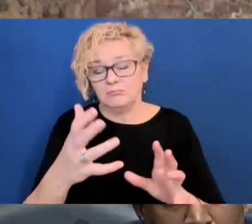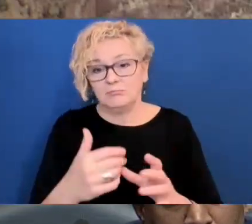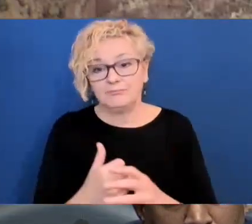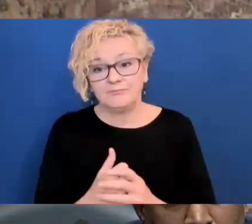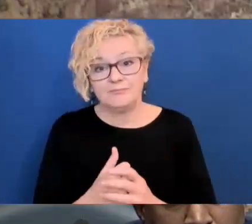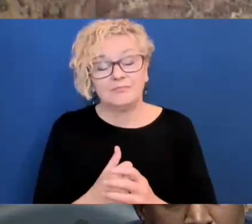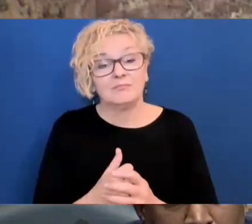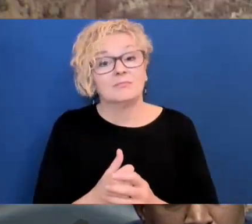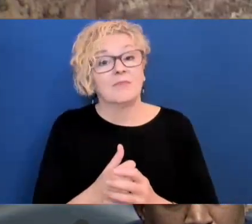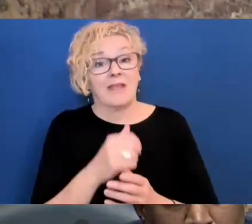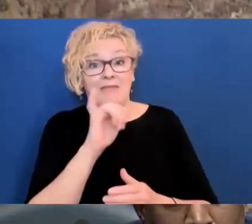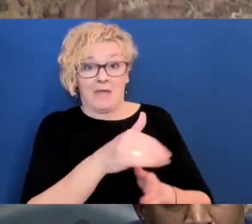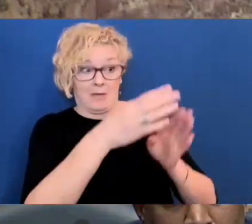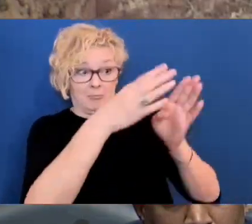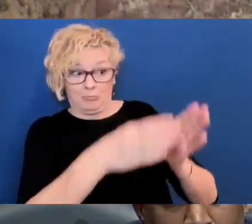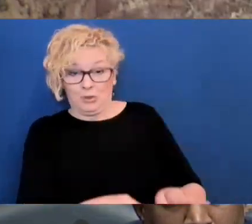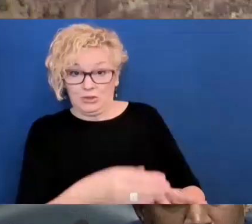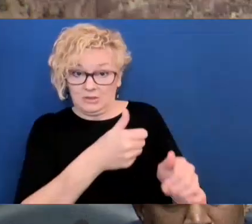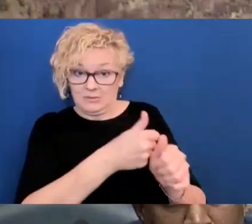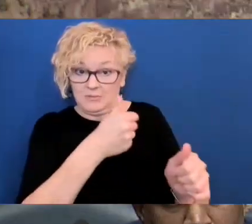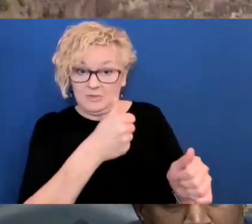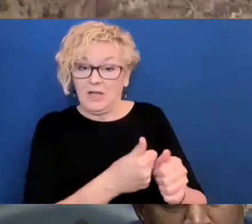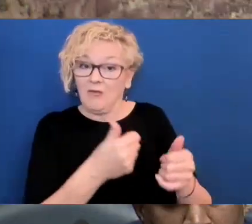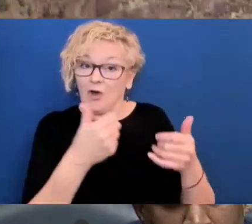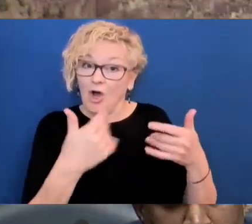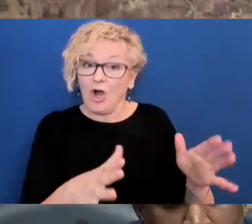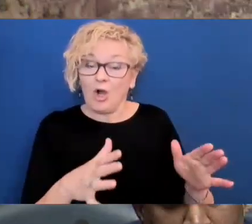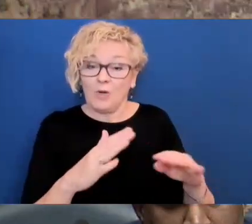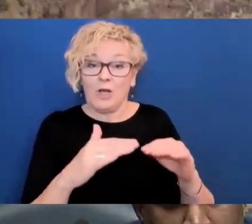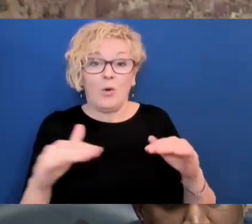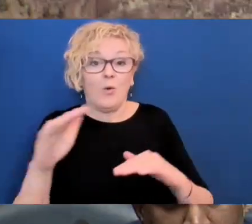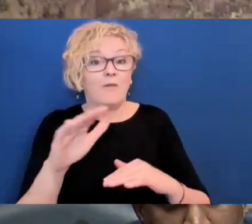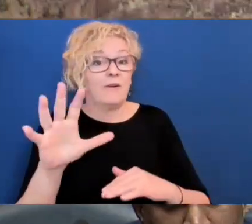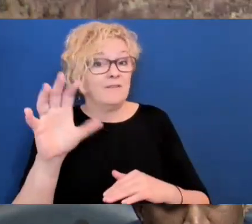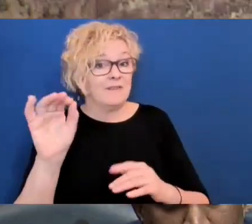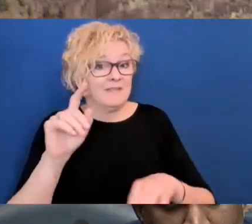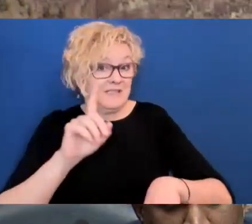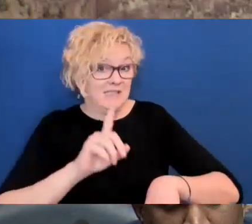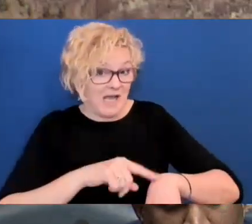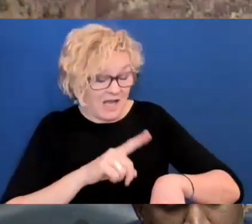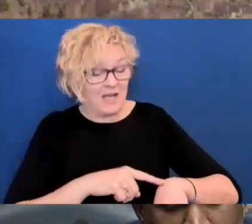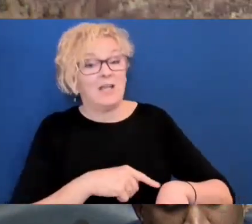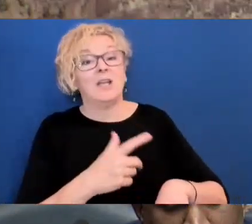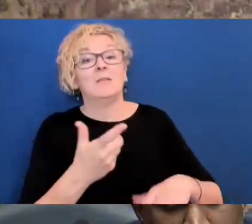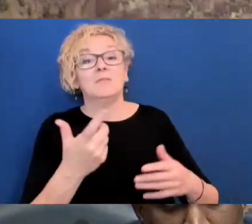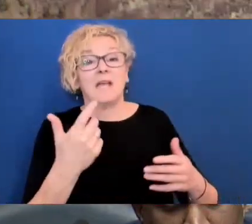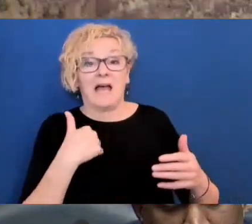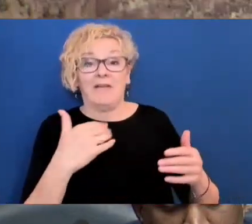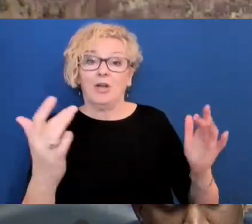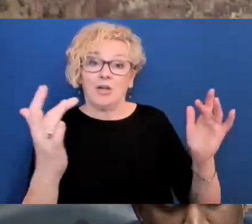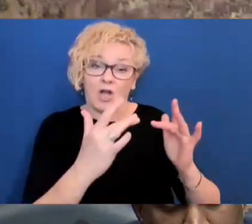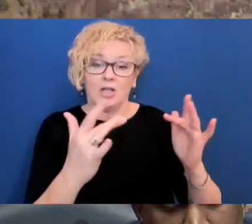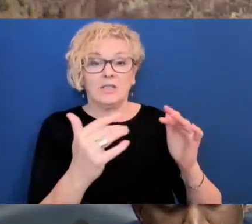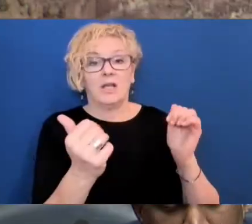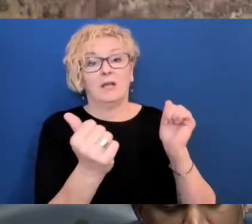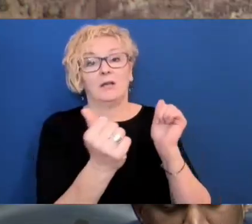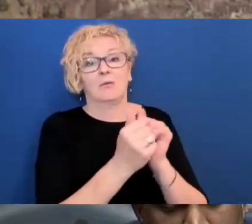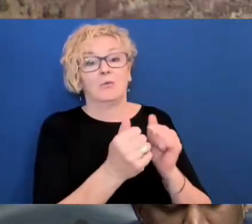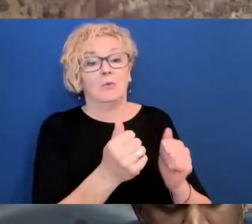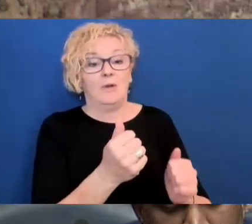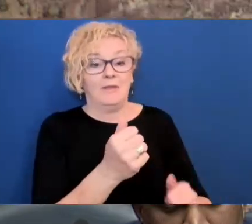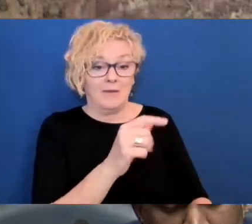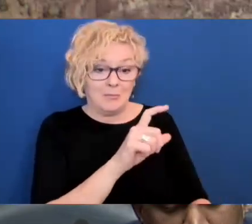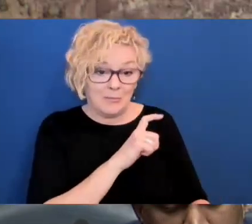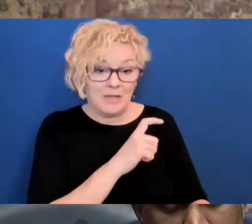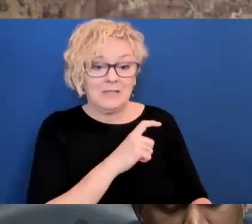He had numerous healthcare contacts related to mental illness. According to media reports, just